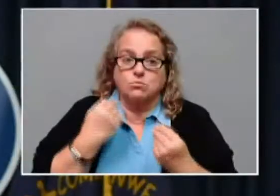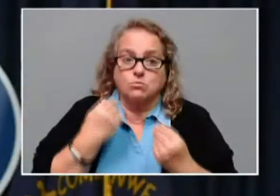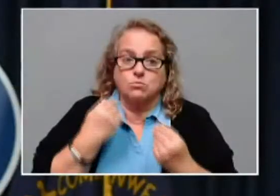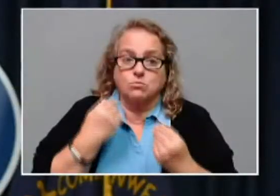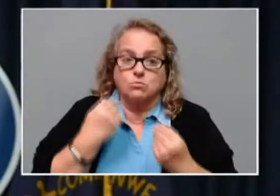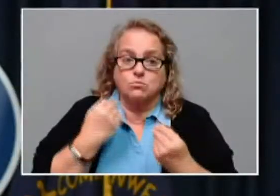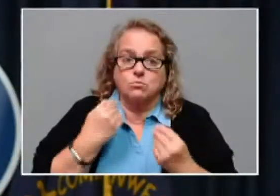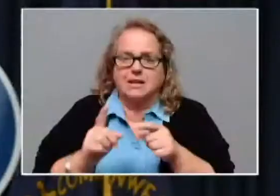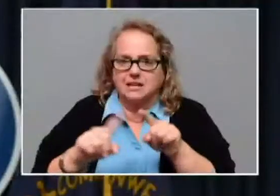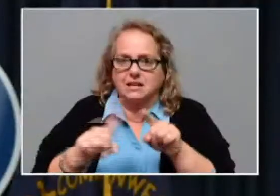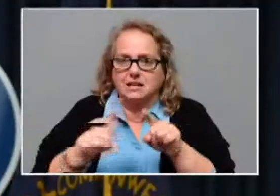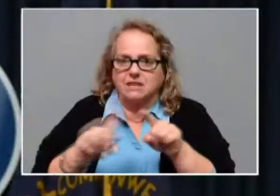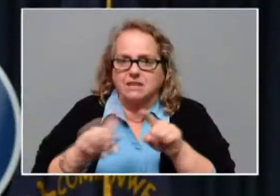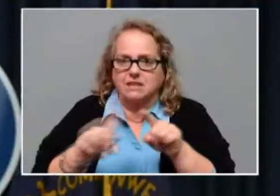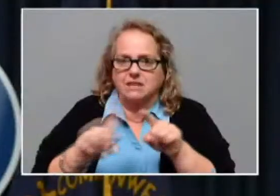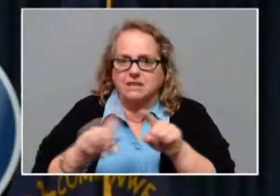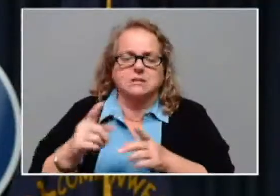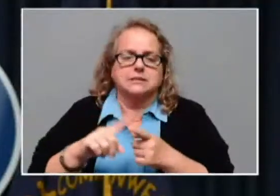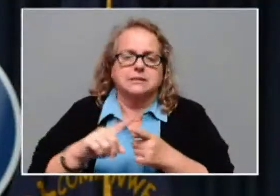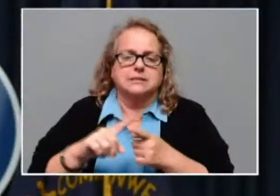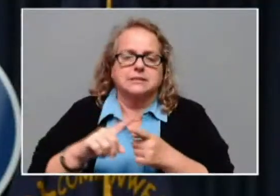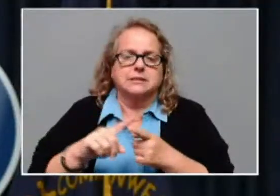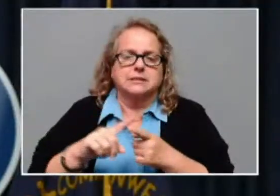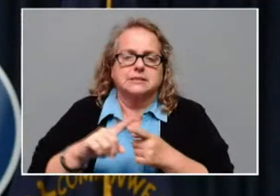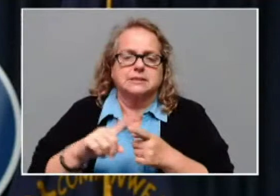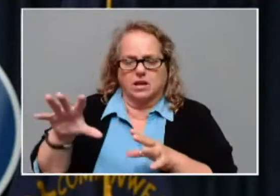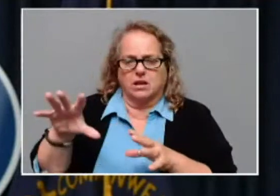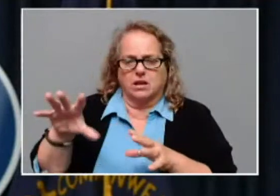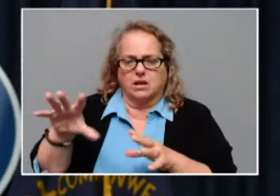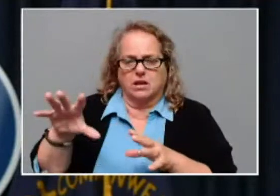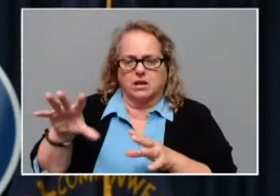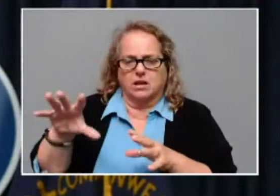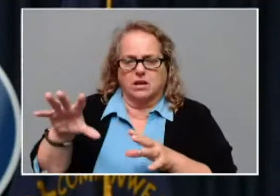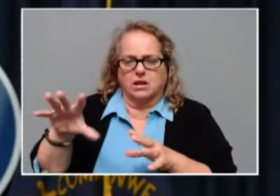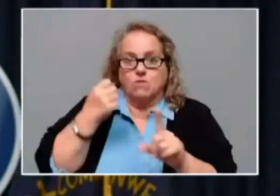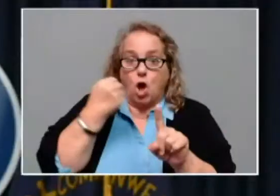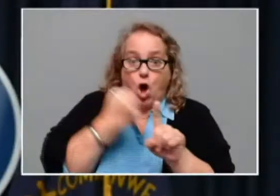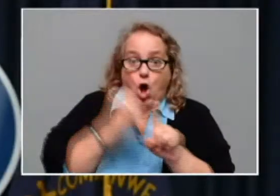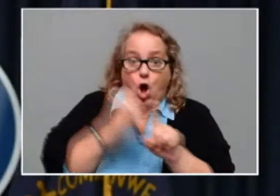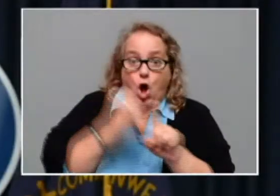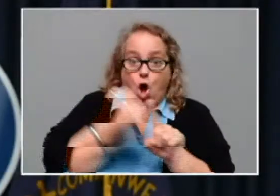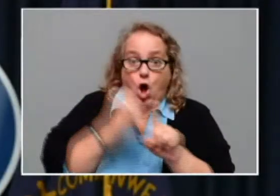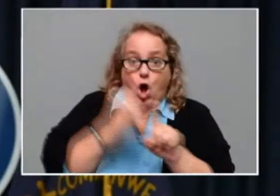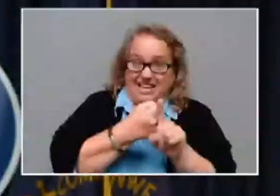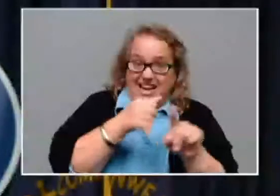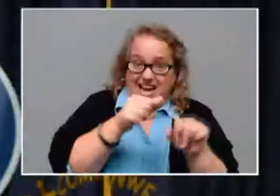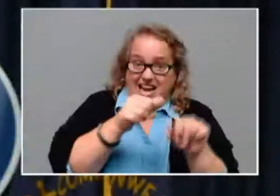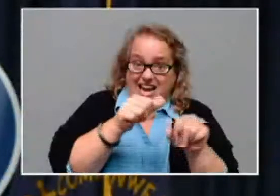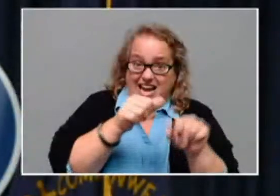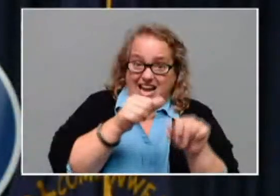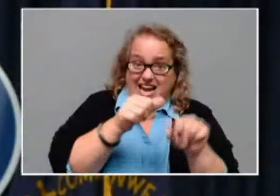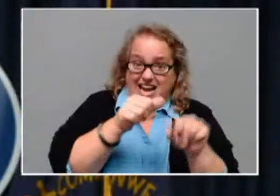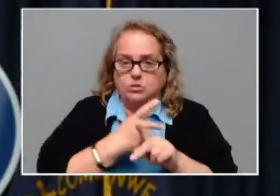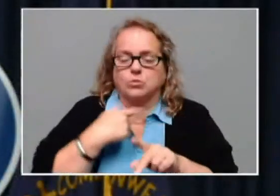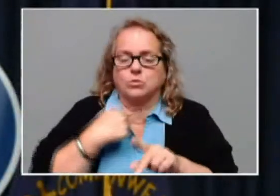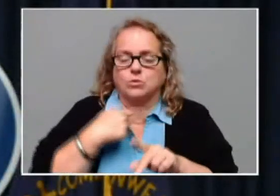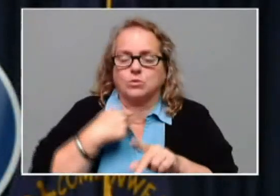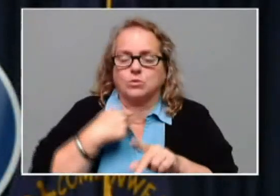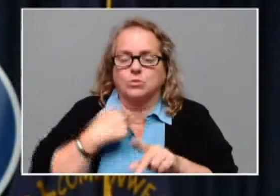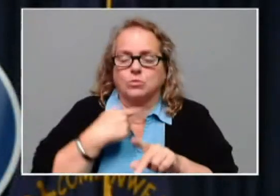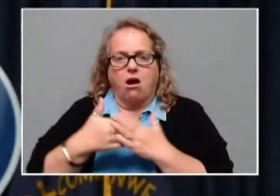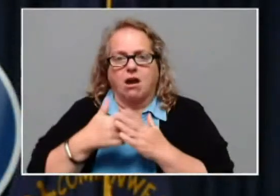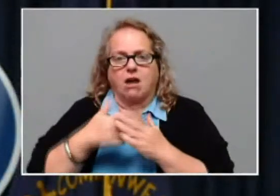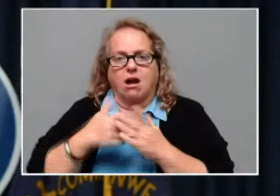We've taken over testing from the hardest hit areas, freeing up clinicians. We've sent nursing students